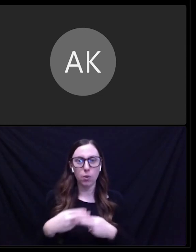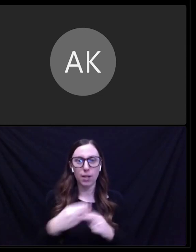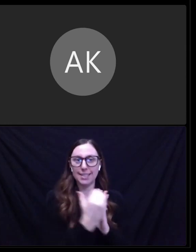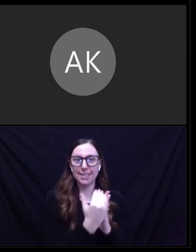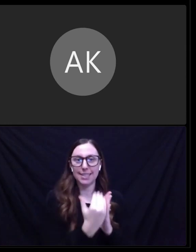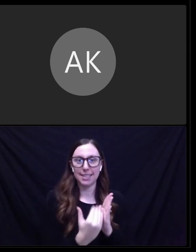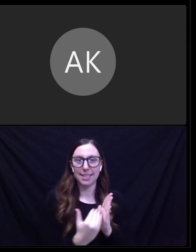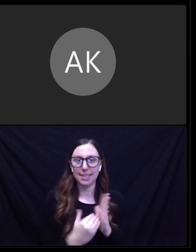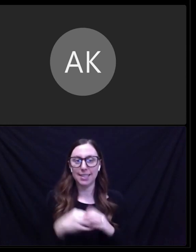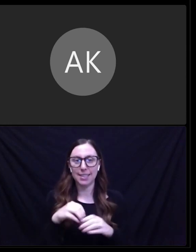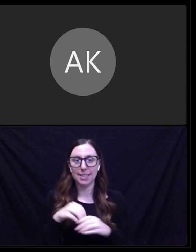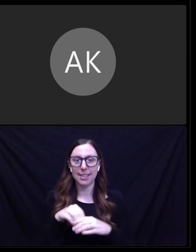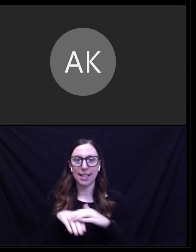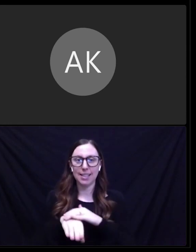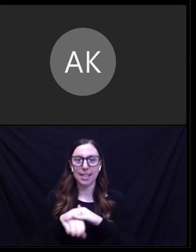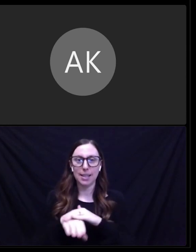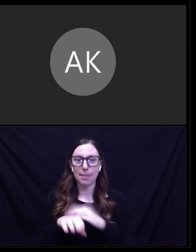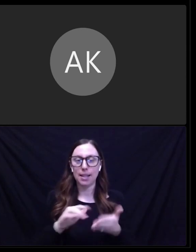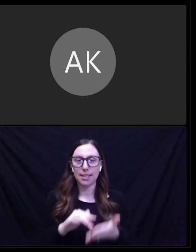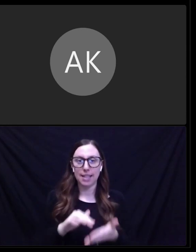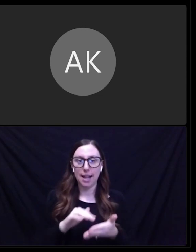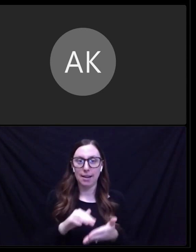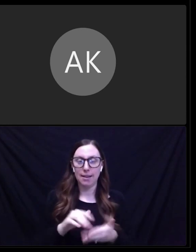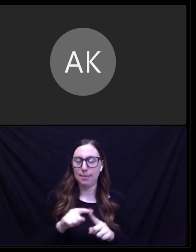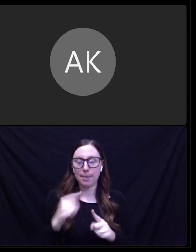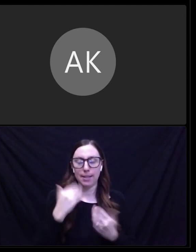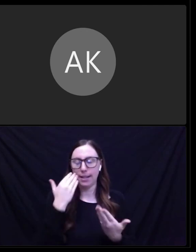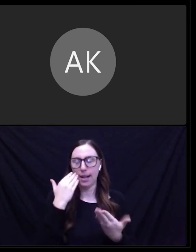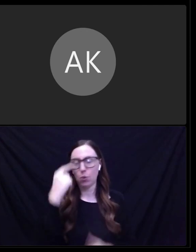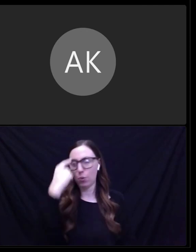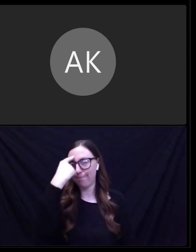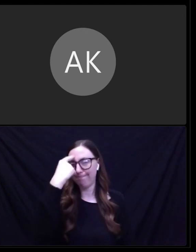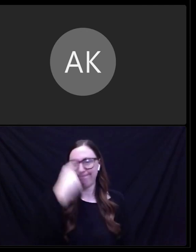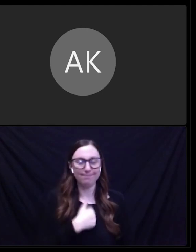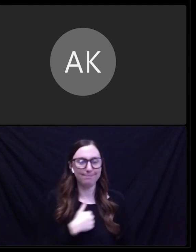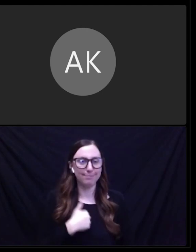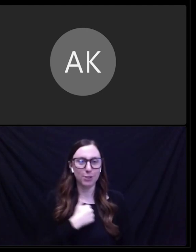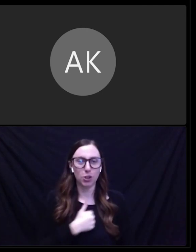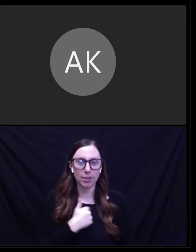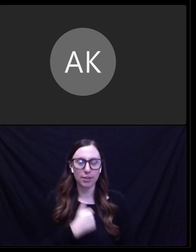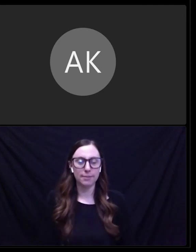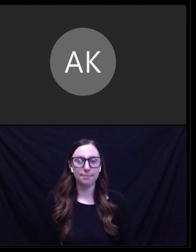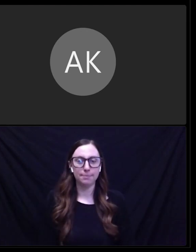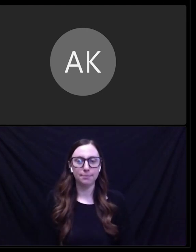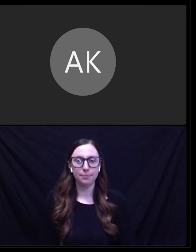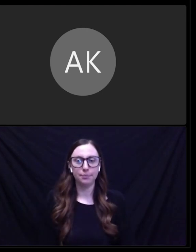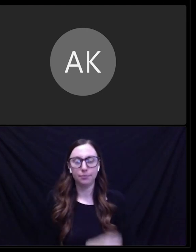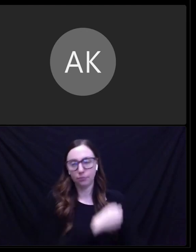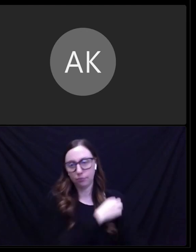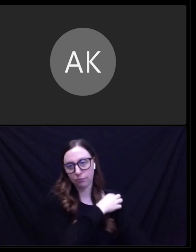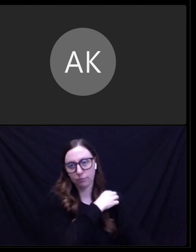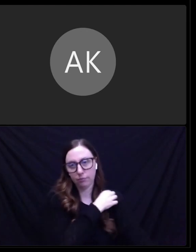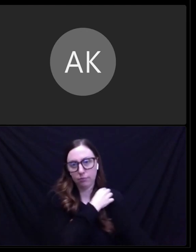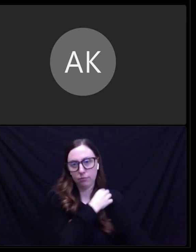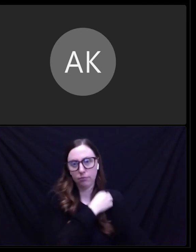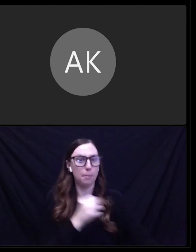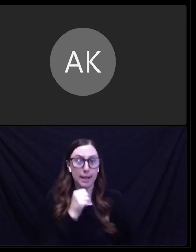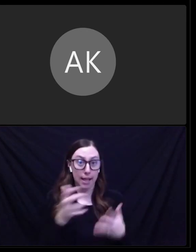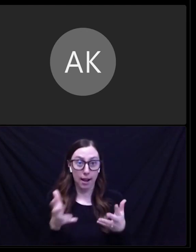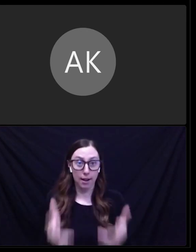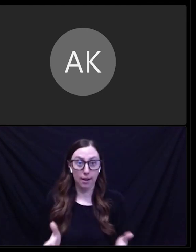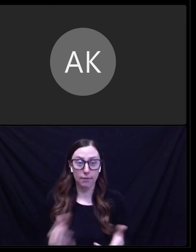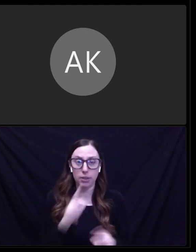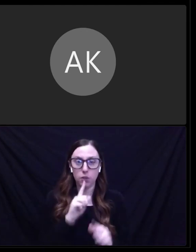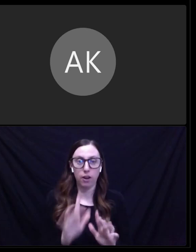study. I just don't know it off the top of my head. I do apologize. It is not heavy. It is very lightweight.